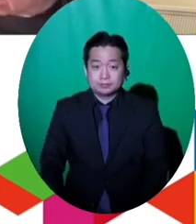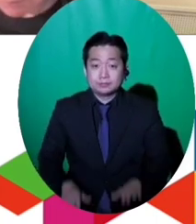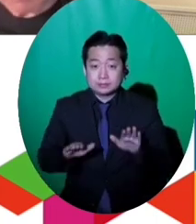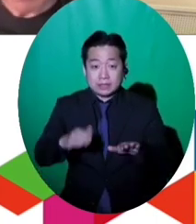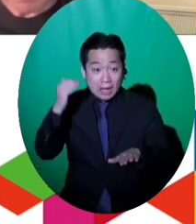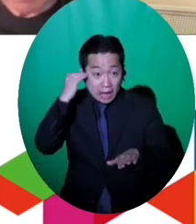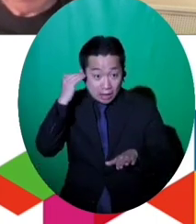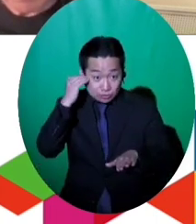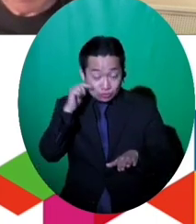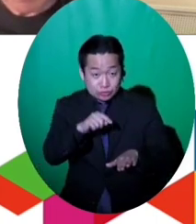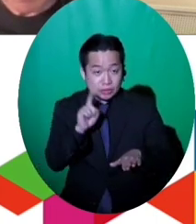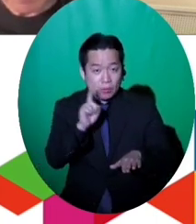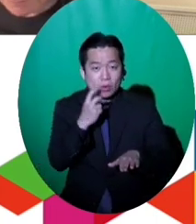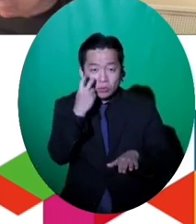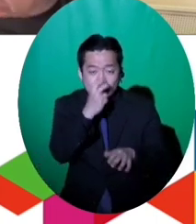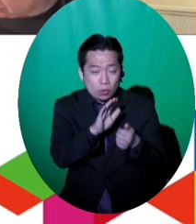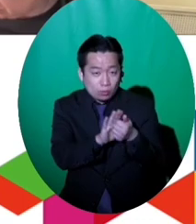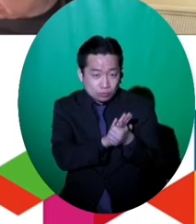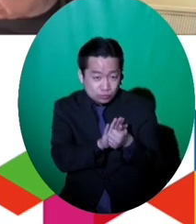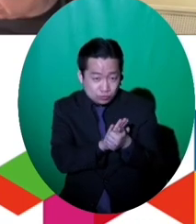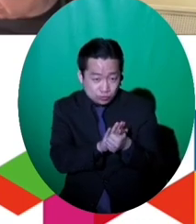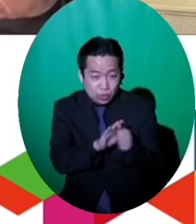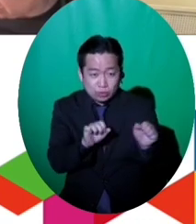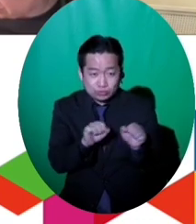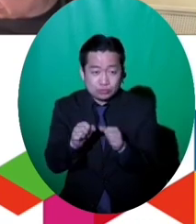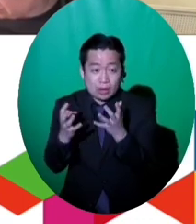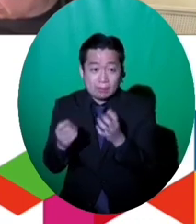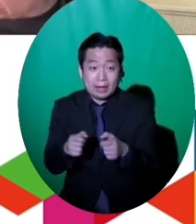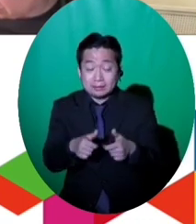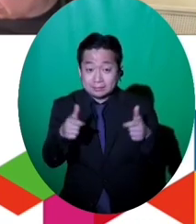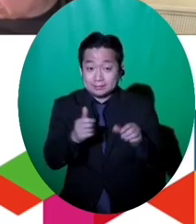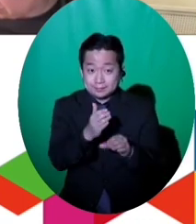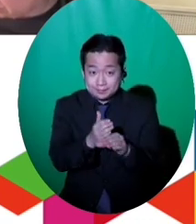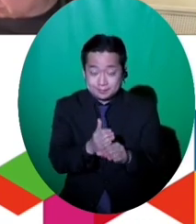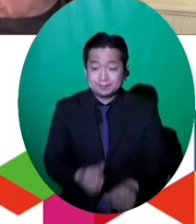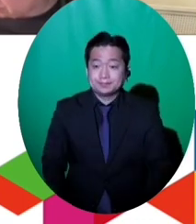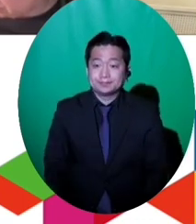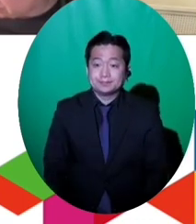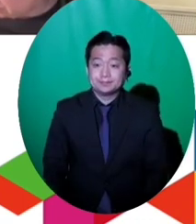days, like in Korean Cheongchan and mothers for